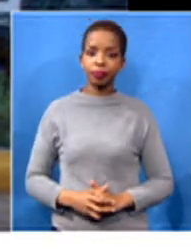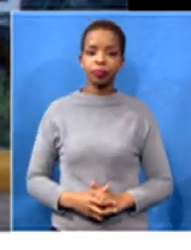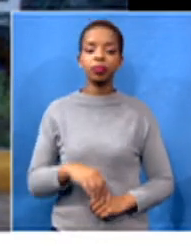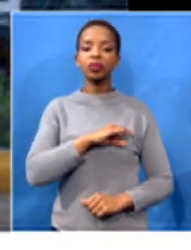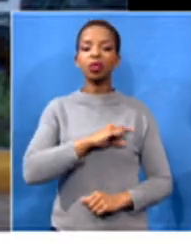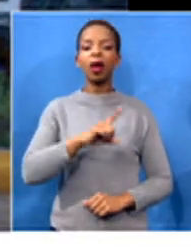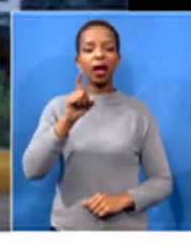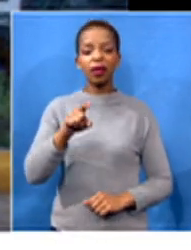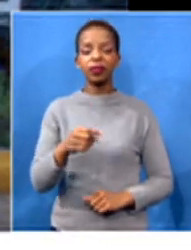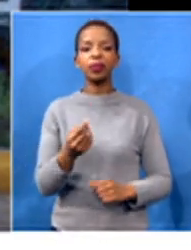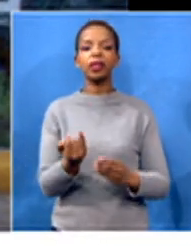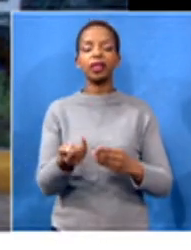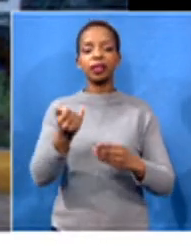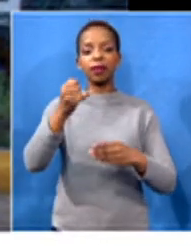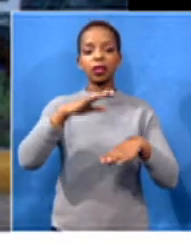invest in its people.